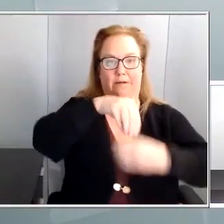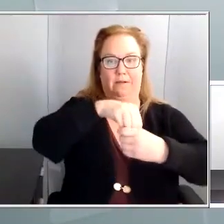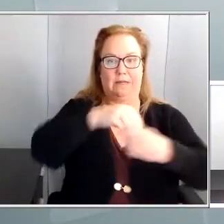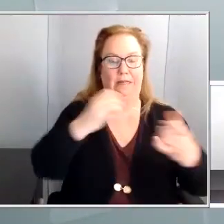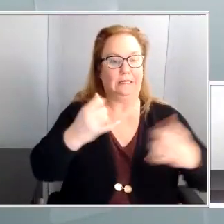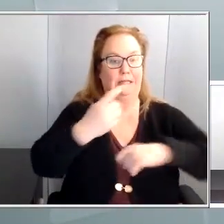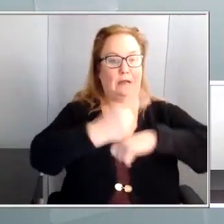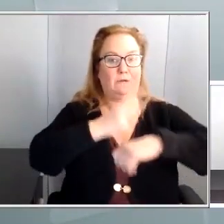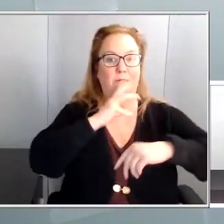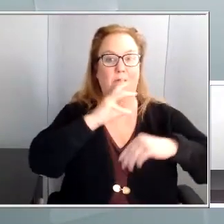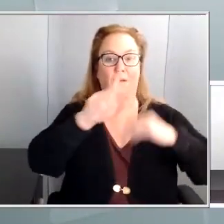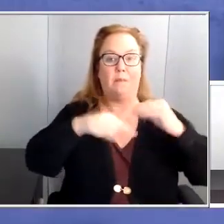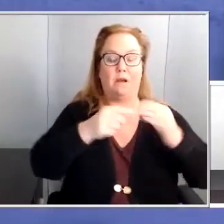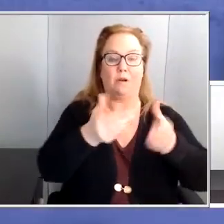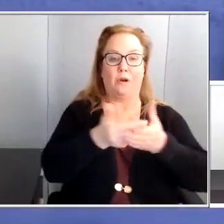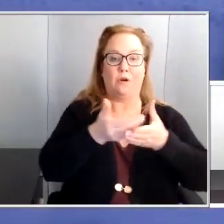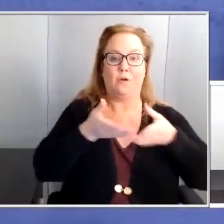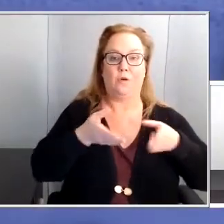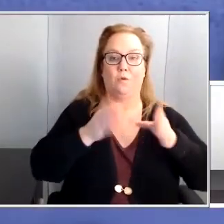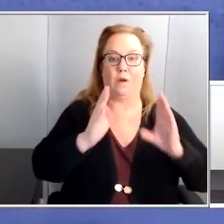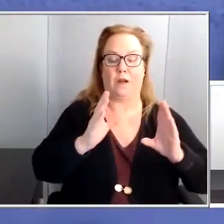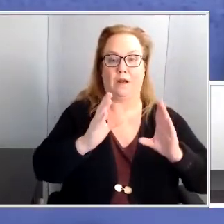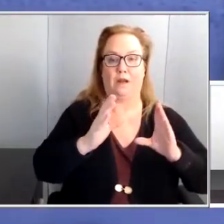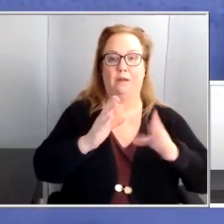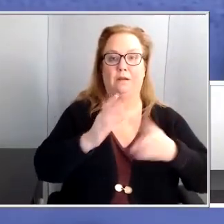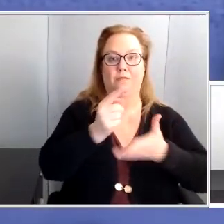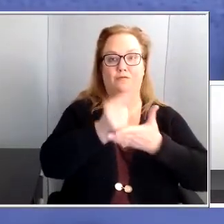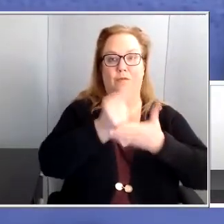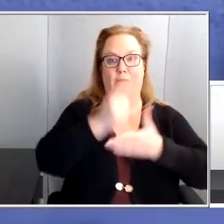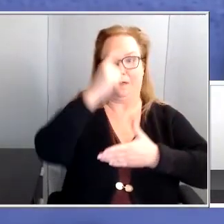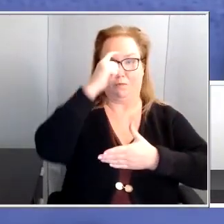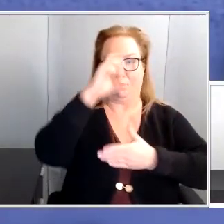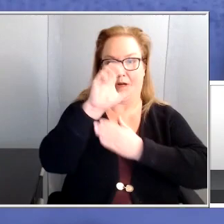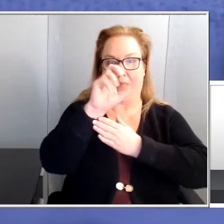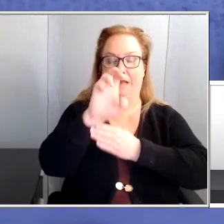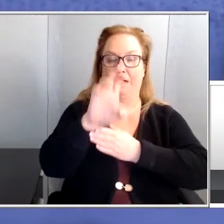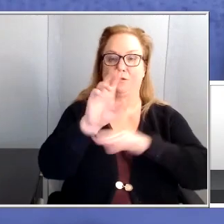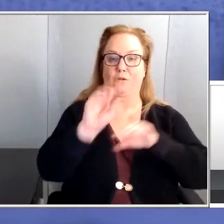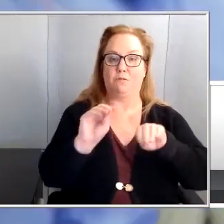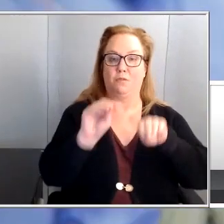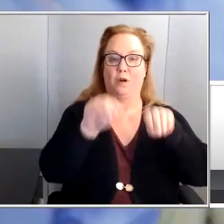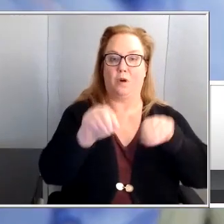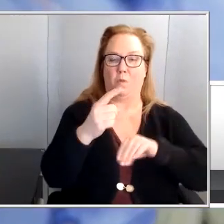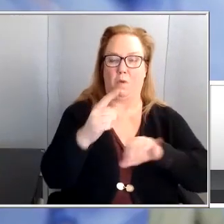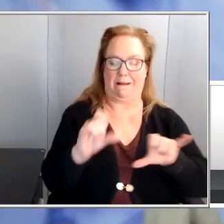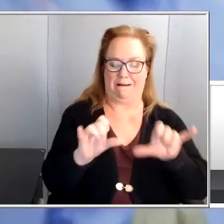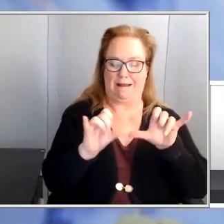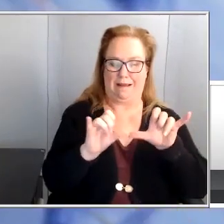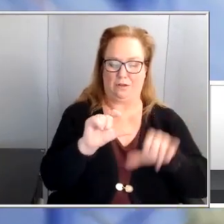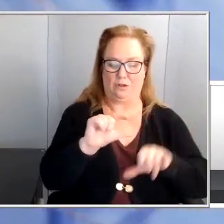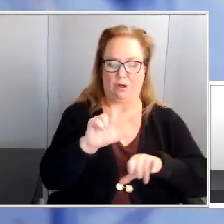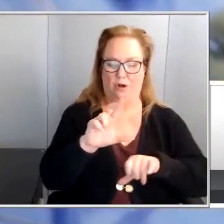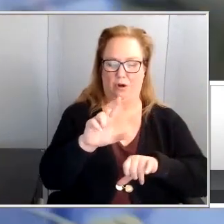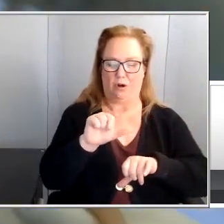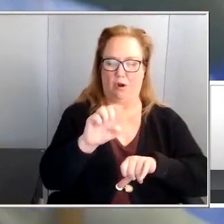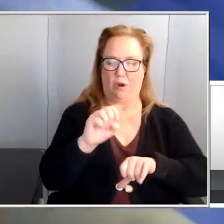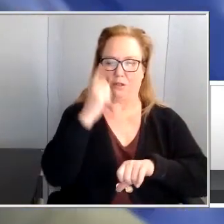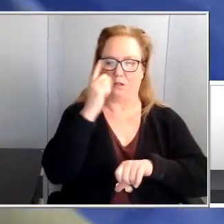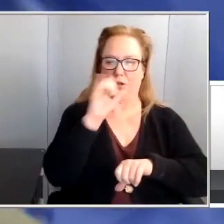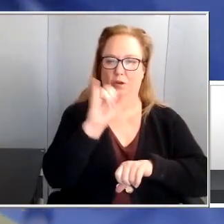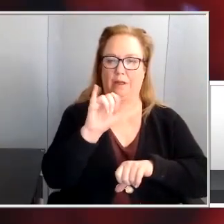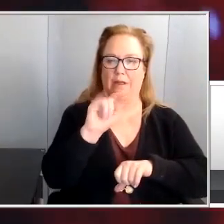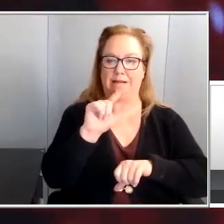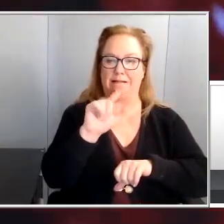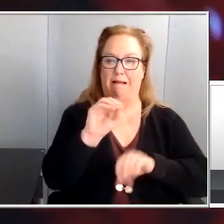talk to you about a new way to treat brain cancer, though, involving placing a 1-inch gauze-looking tile into